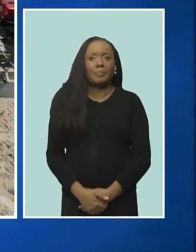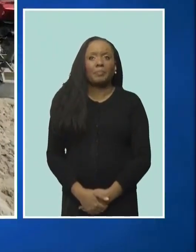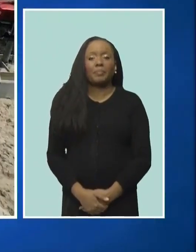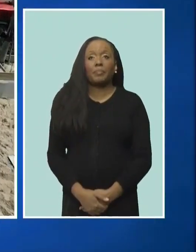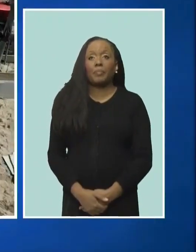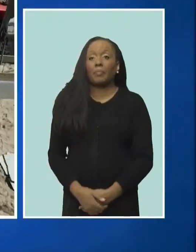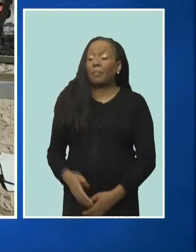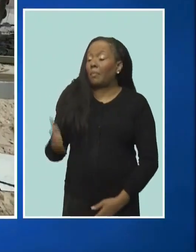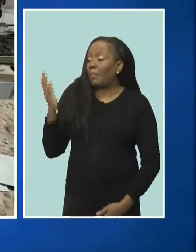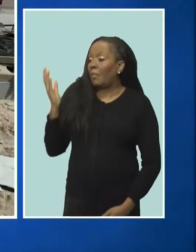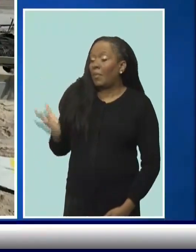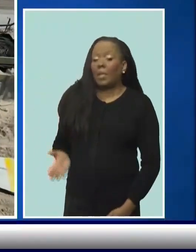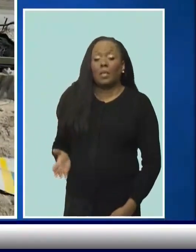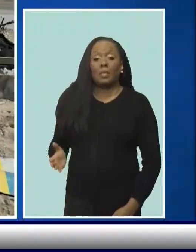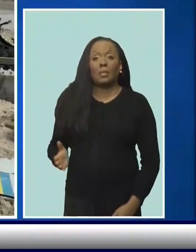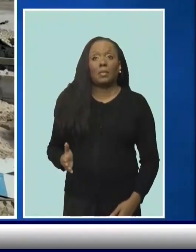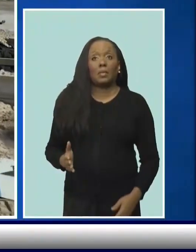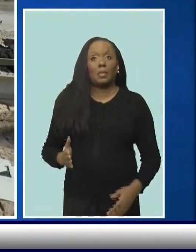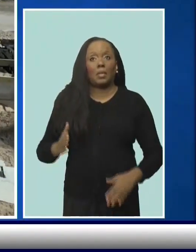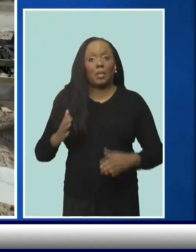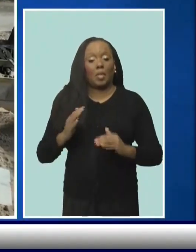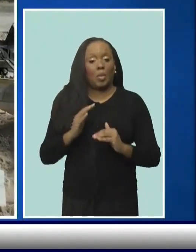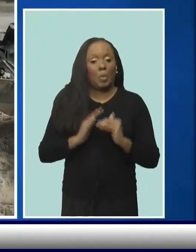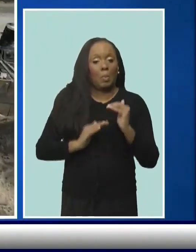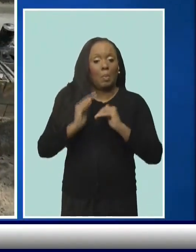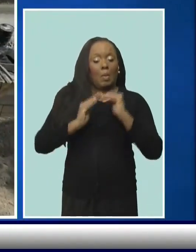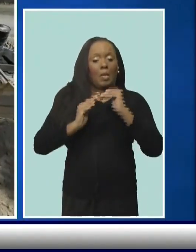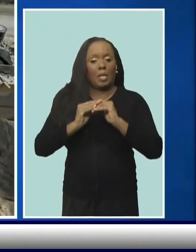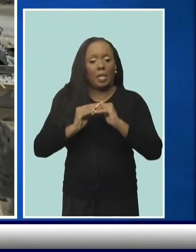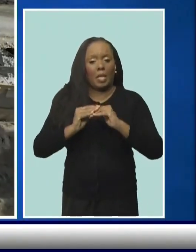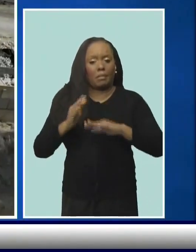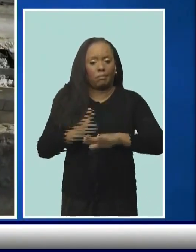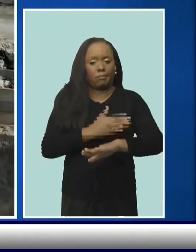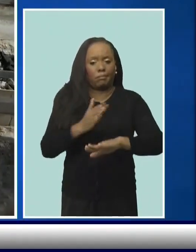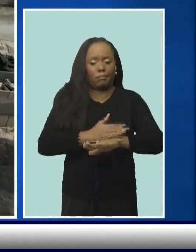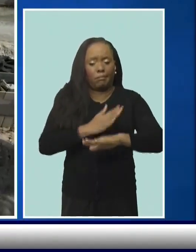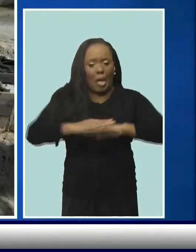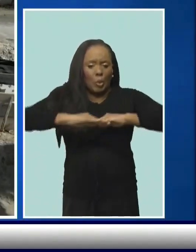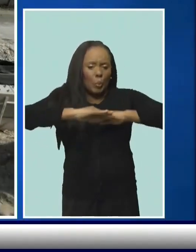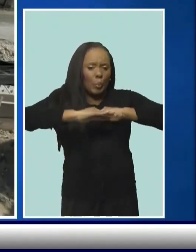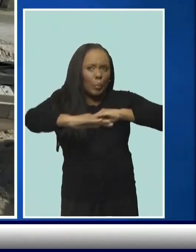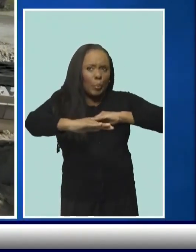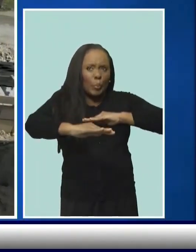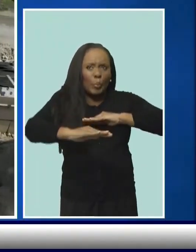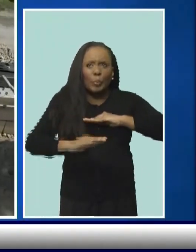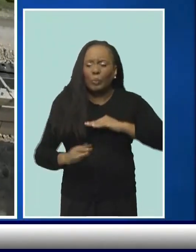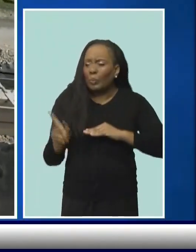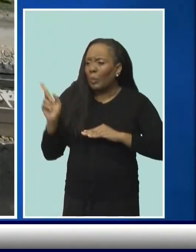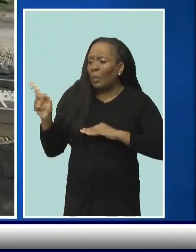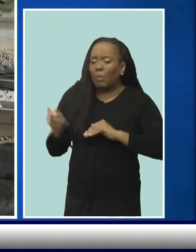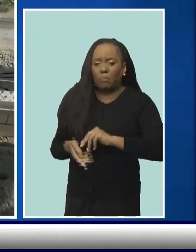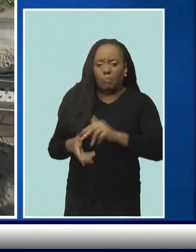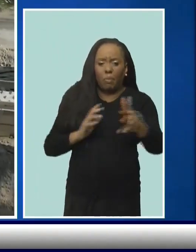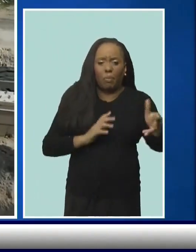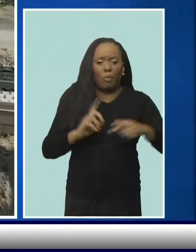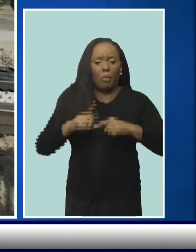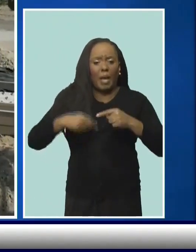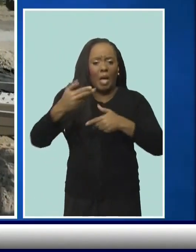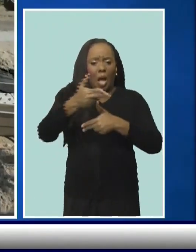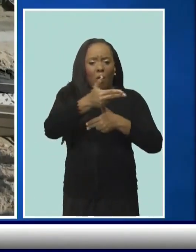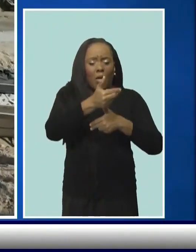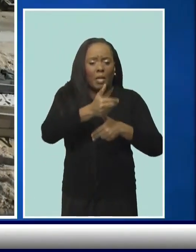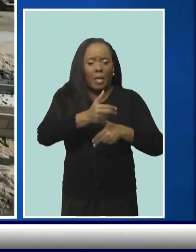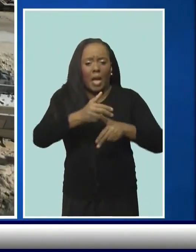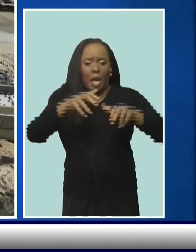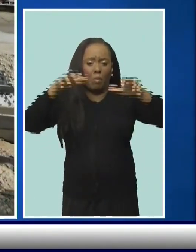enhance road stability and coastal protection, the road edge at Six Men's St. Peter, which was partially damaged during the passing of Hurricane Beryl